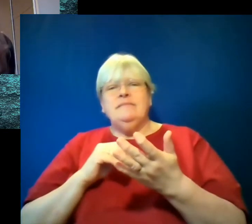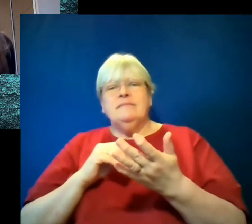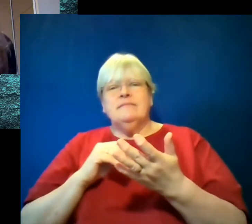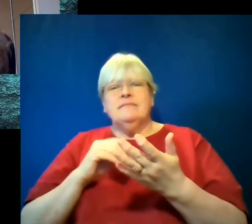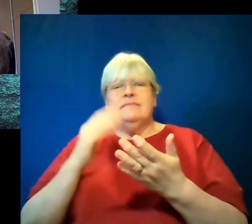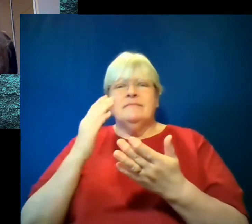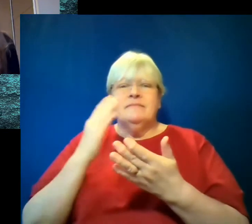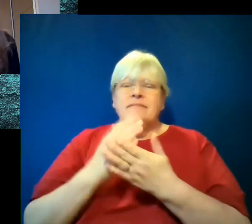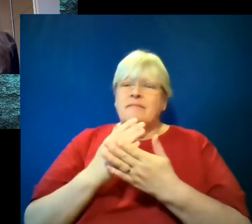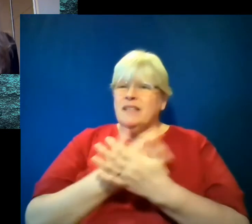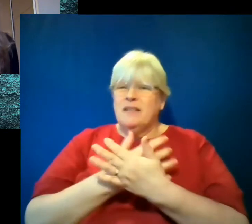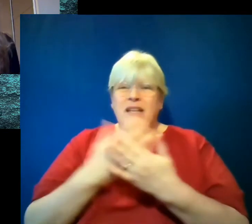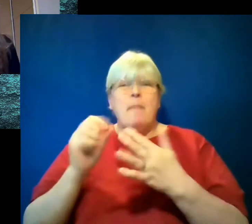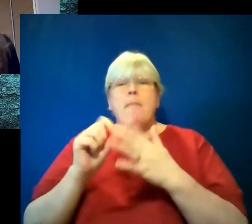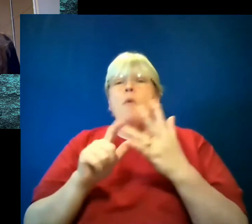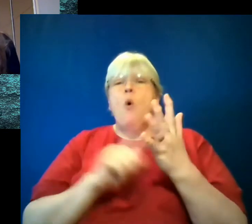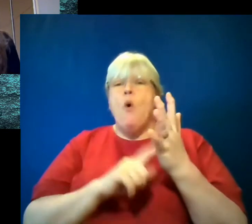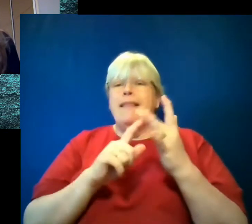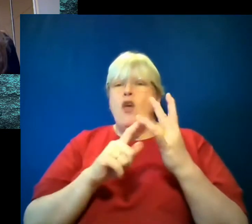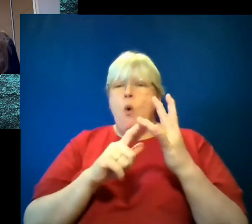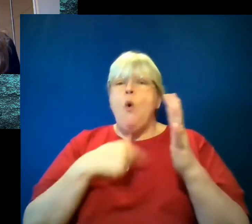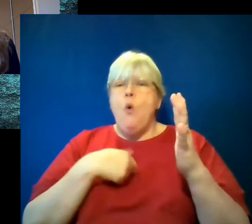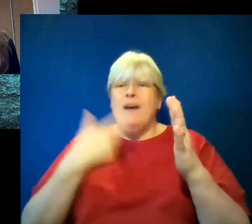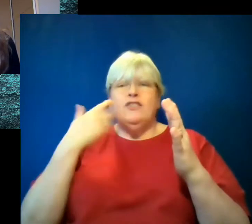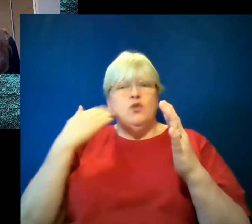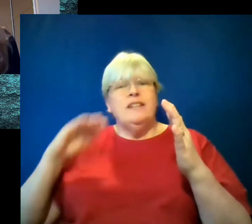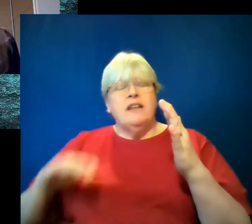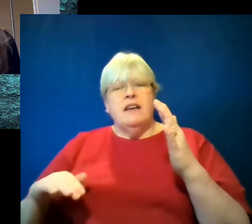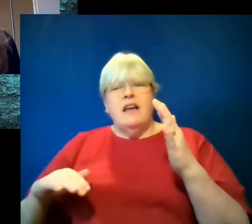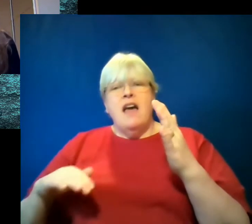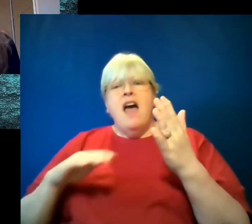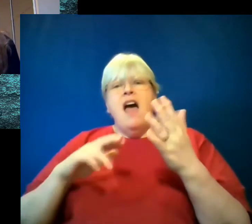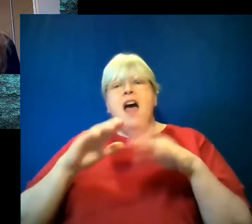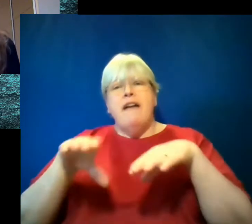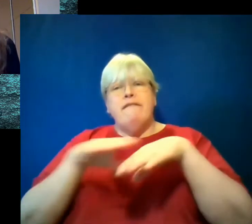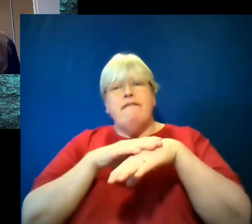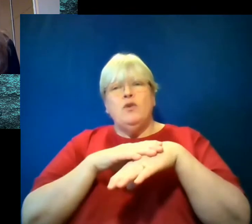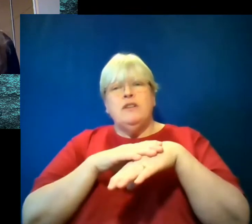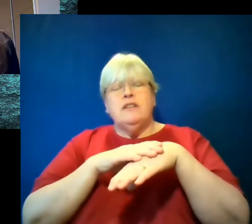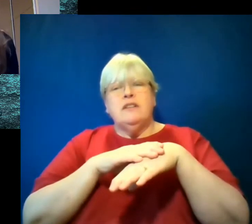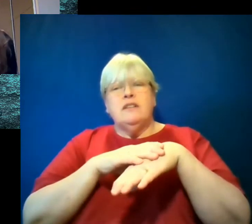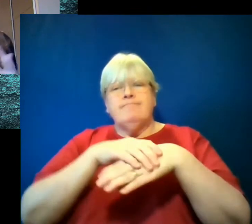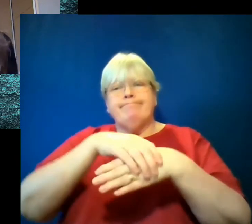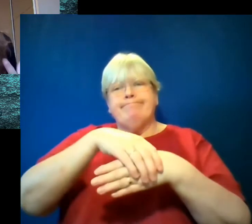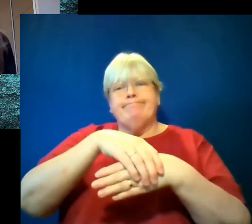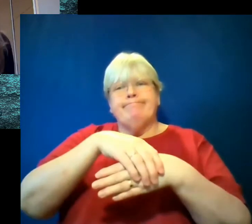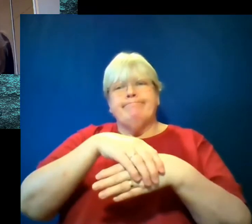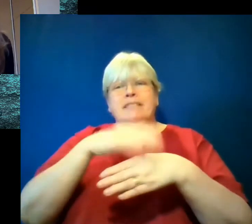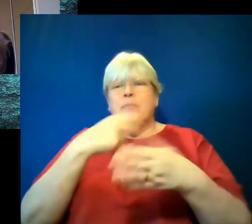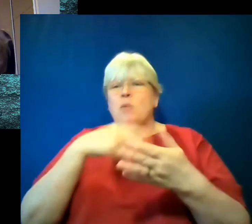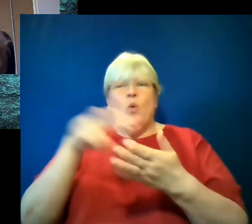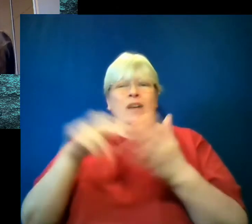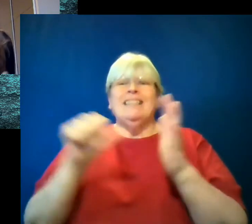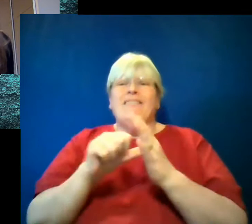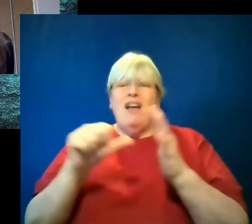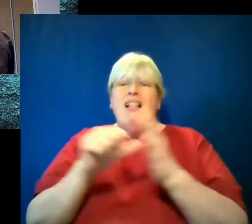many people did in the 1920s. And as a result, her foot has, as she grew, turned in on itself, which means that walking for her is